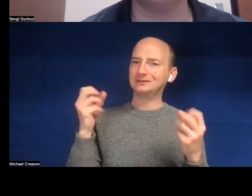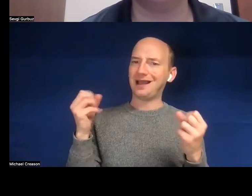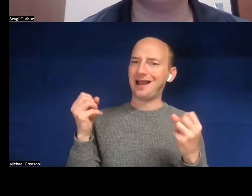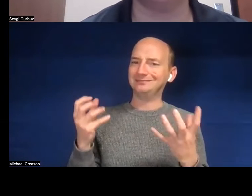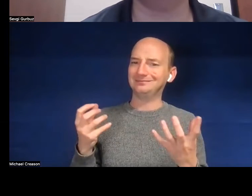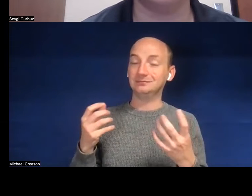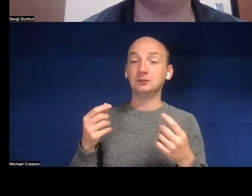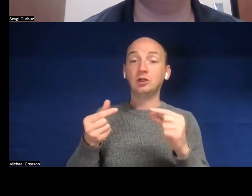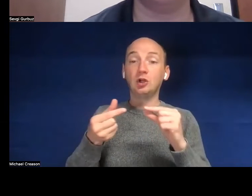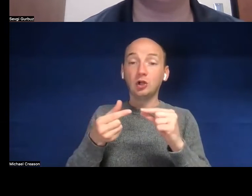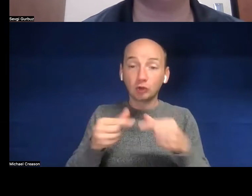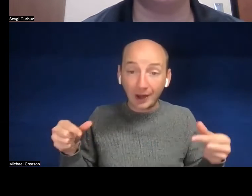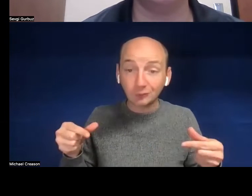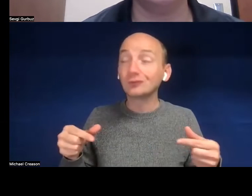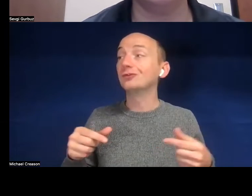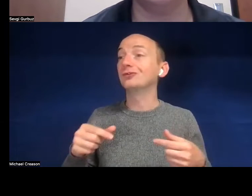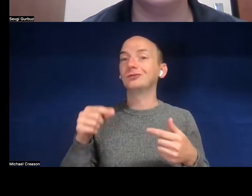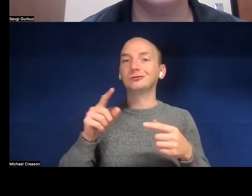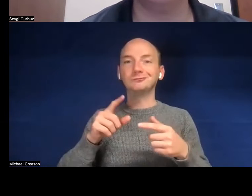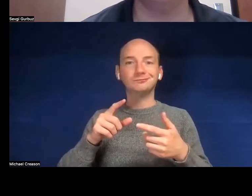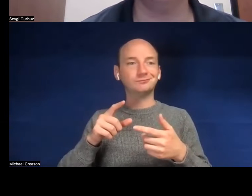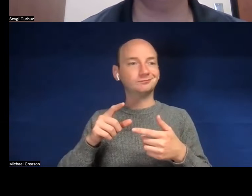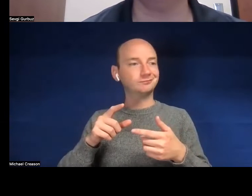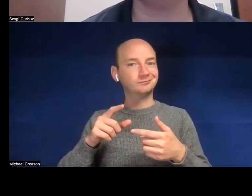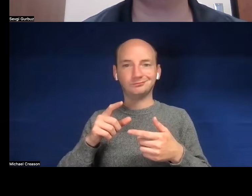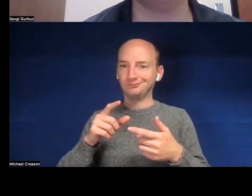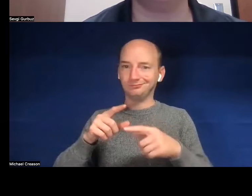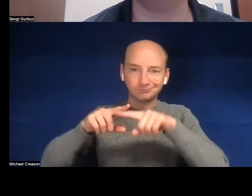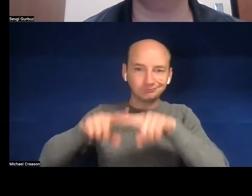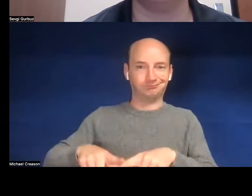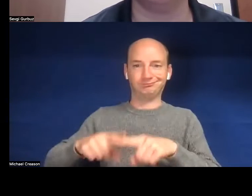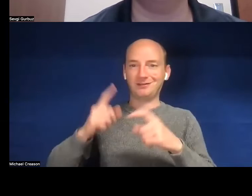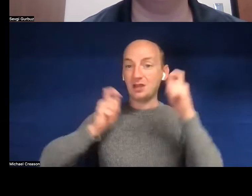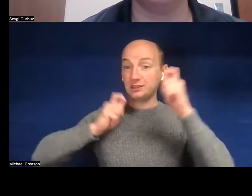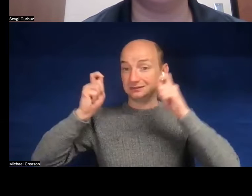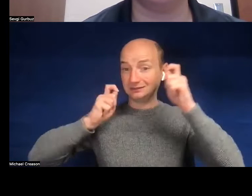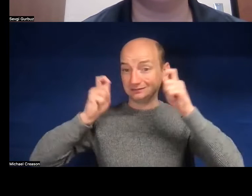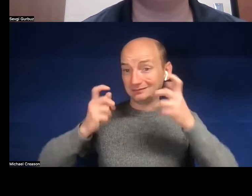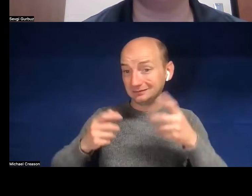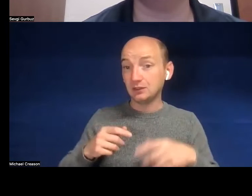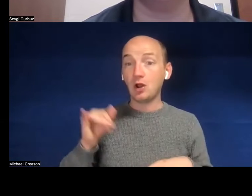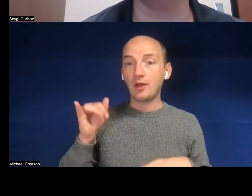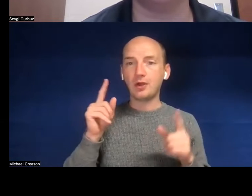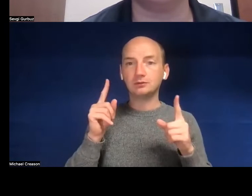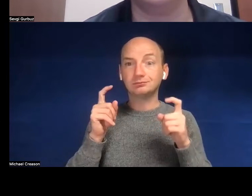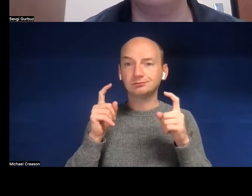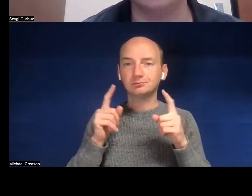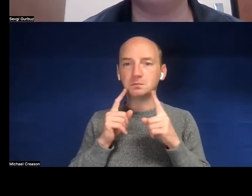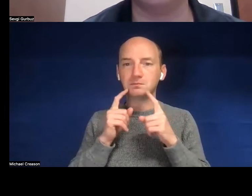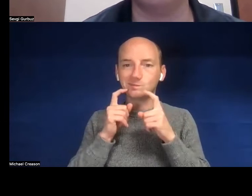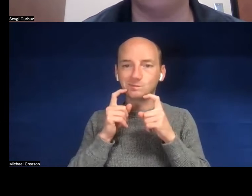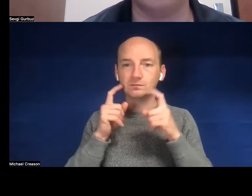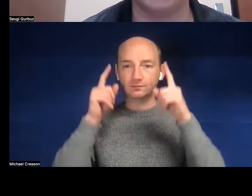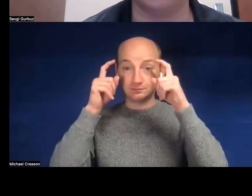grammatical constructs that rely on facial expressions, and these type of small movements and expressions will not